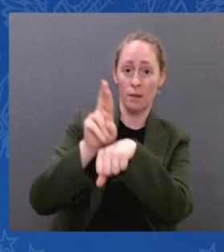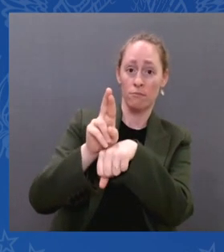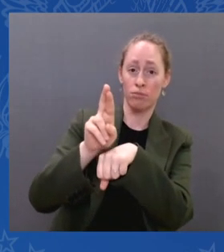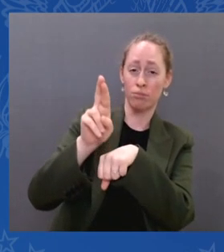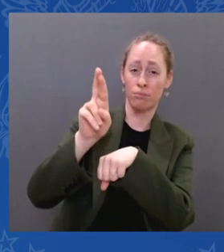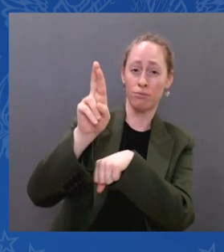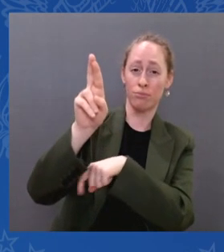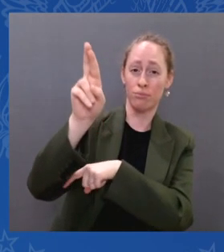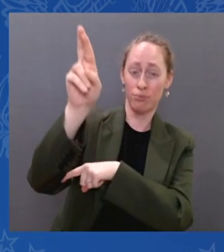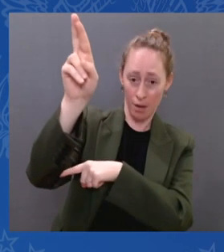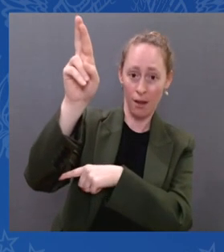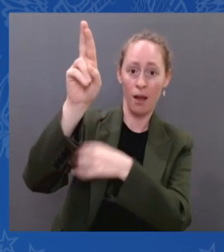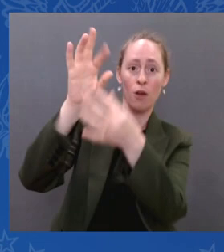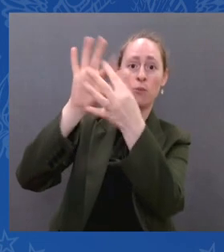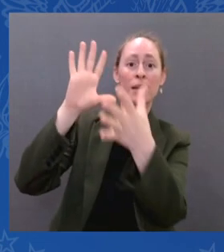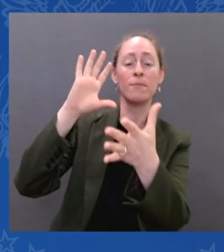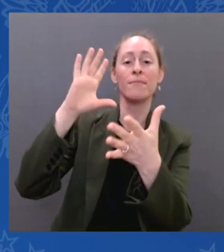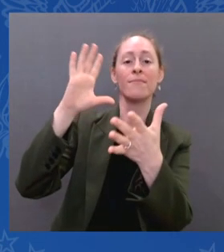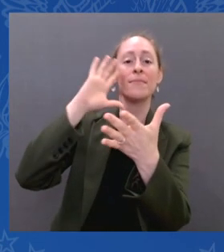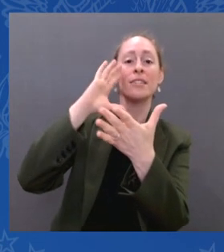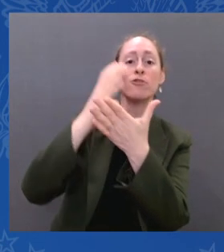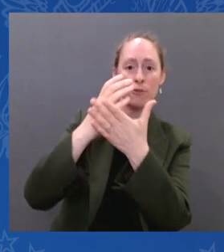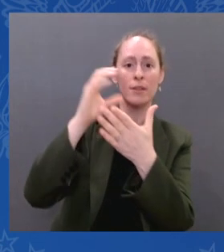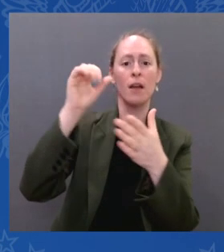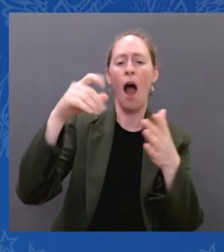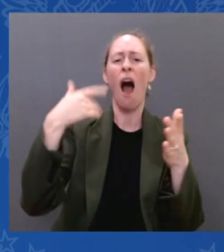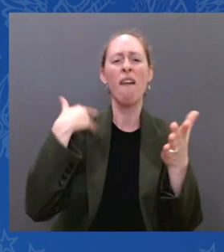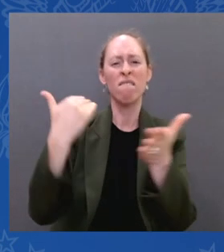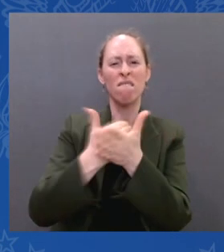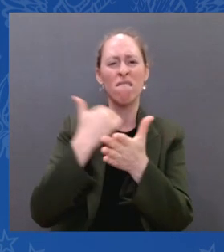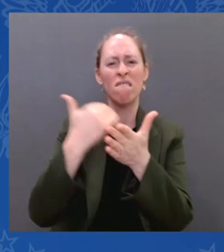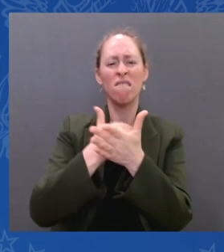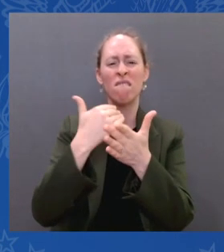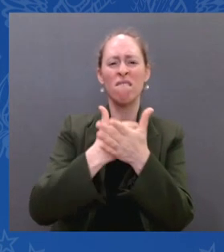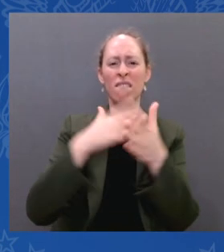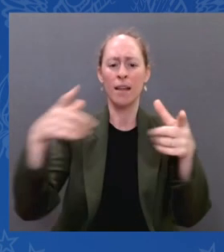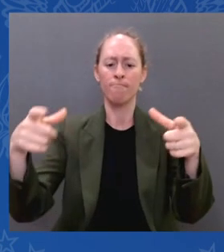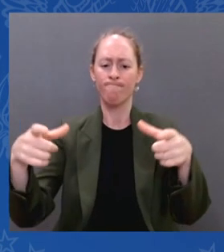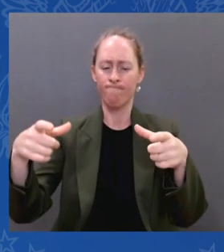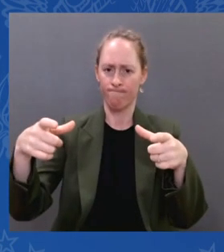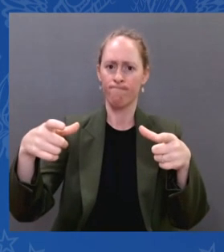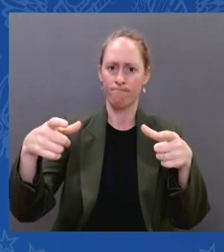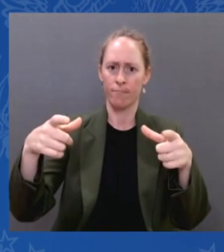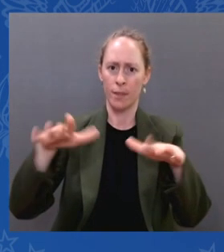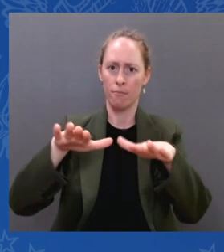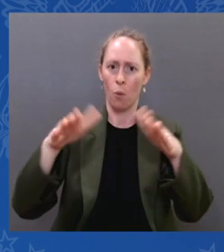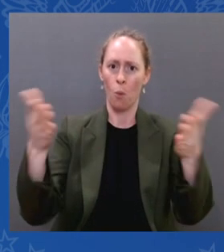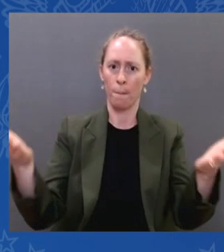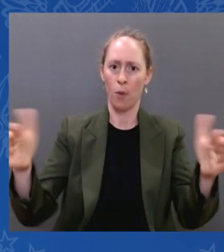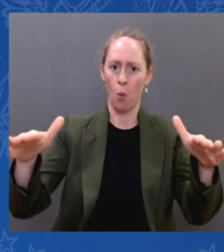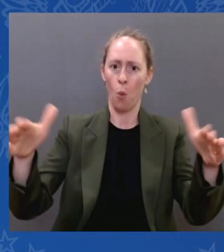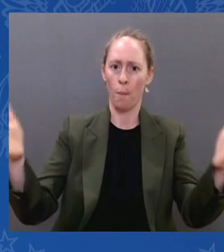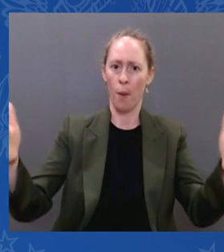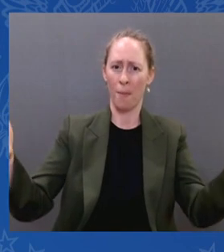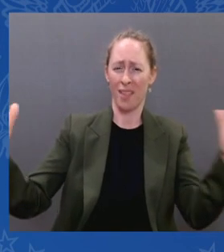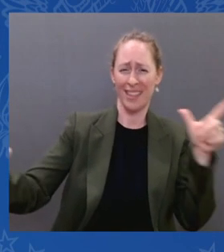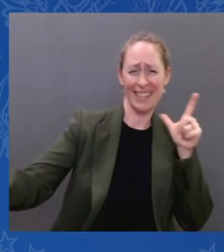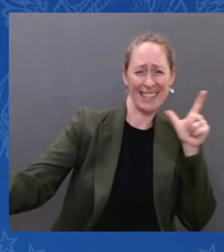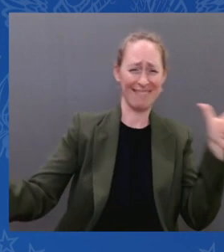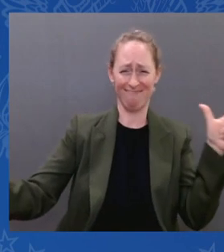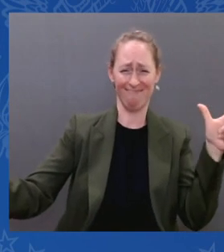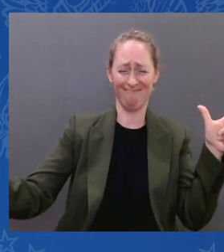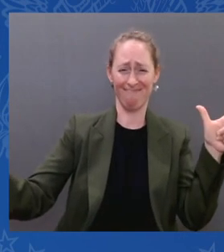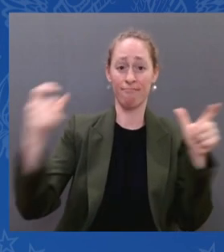250,000 tiny shutters, each one smaller than a grain of sand. Put together, it's a new window into the history of